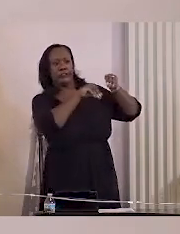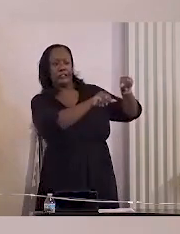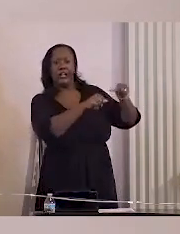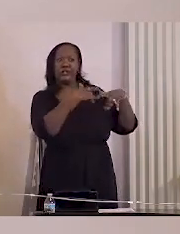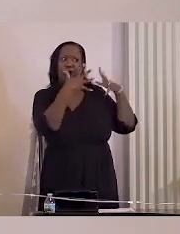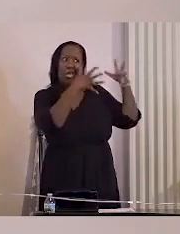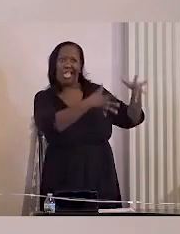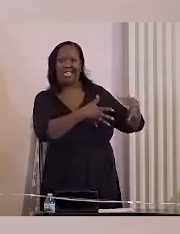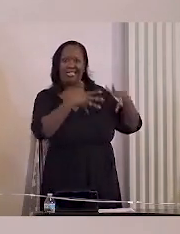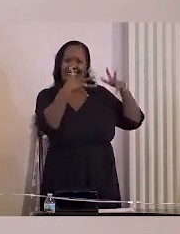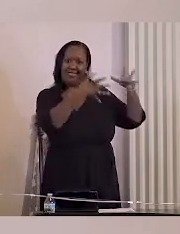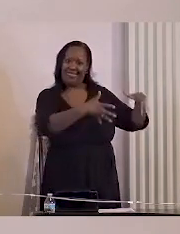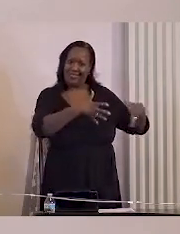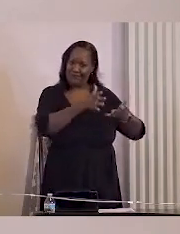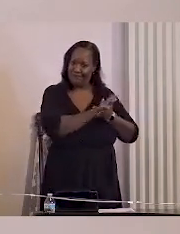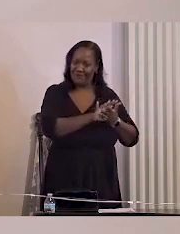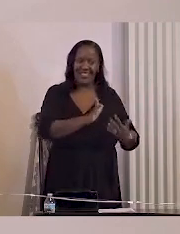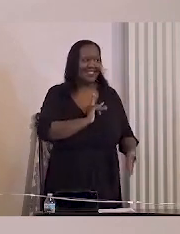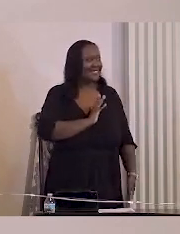As a math teacher,